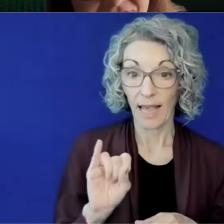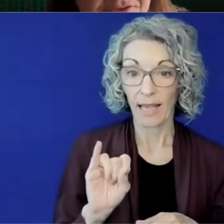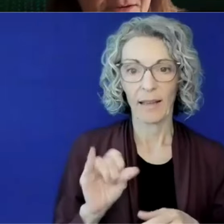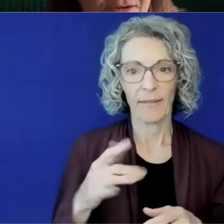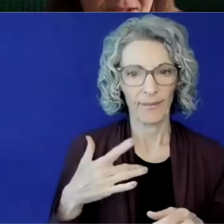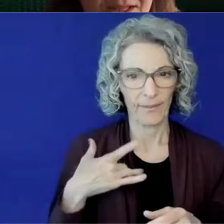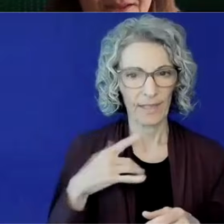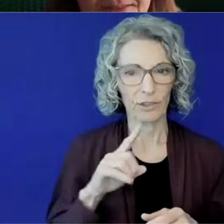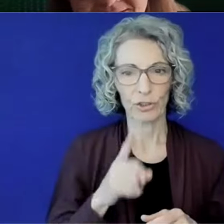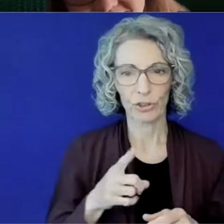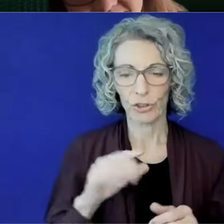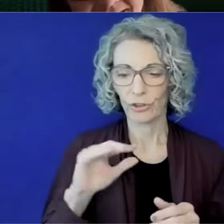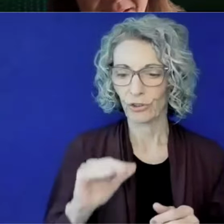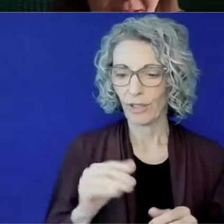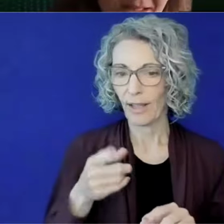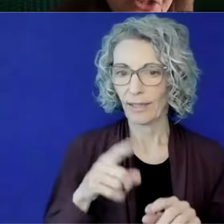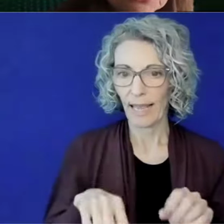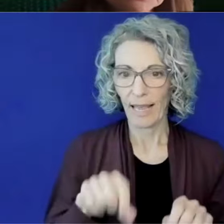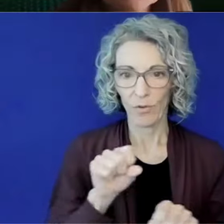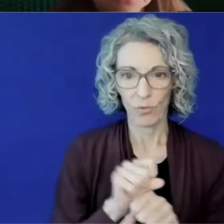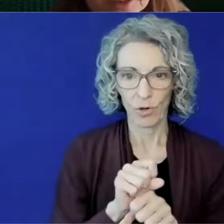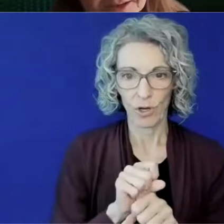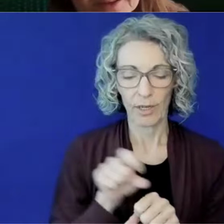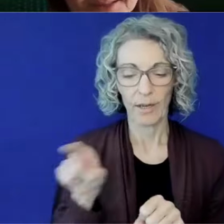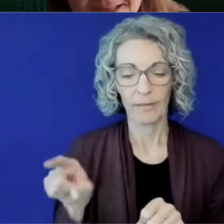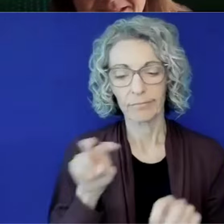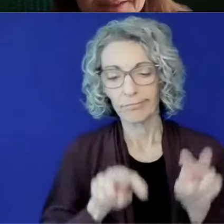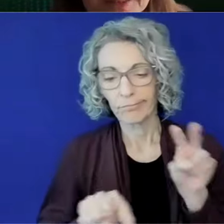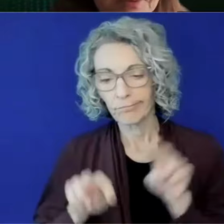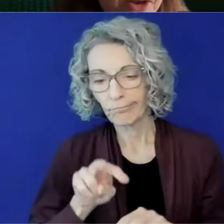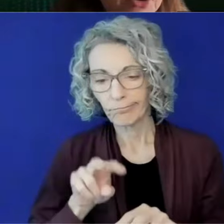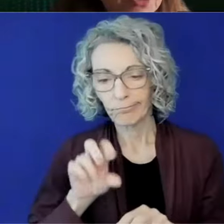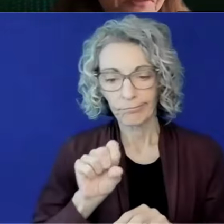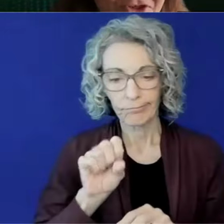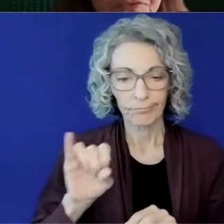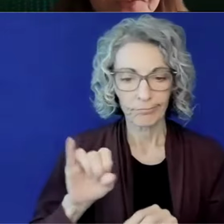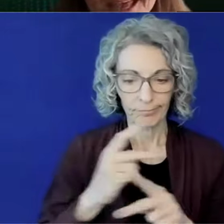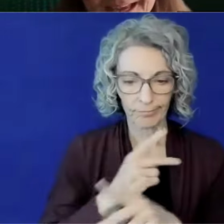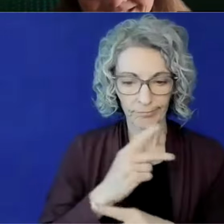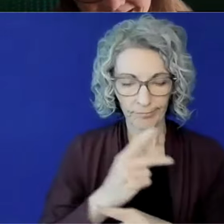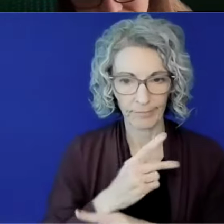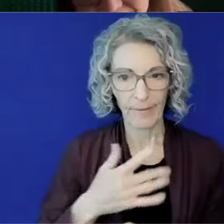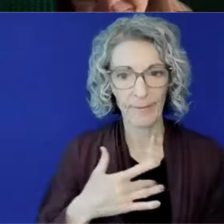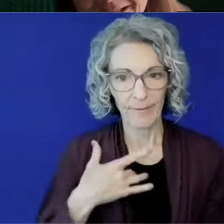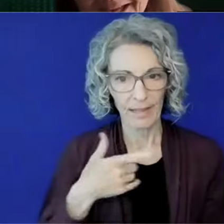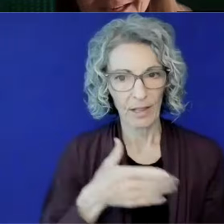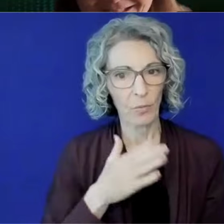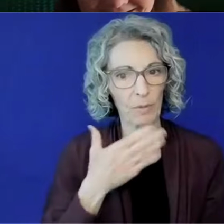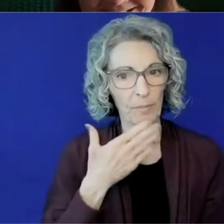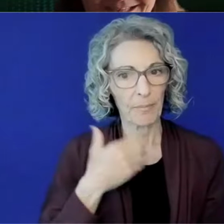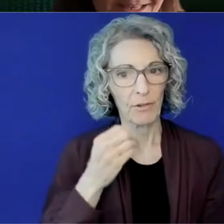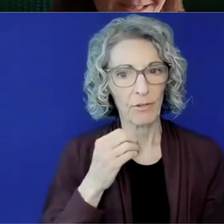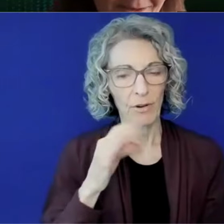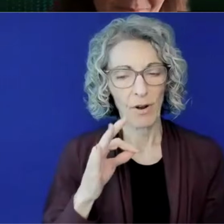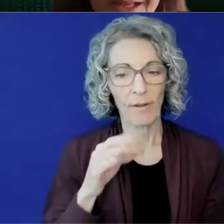even after they're looking at the SSI calculation and seeing that they'd be better off, as you've said, and you